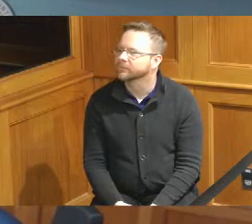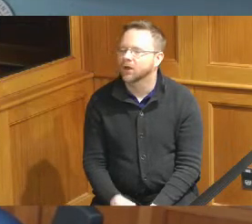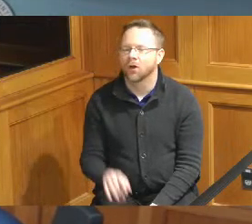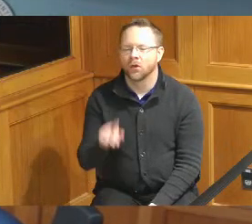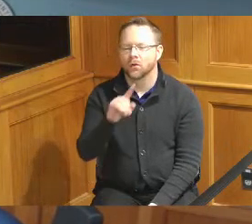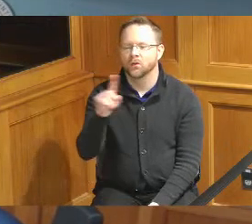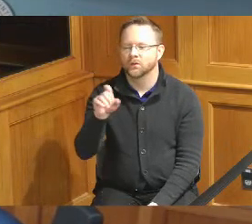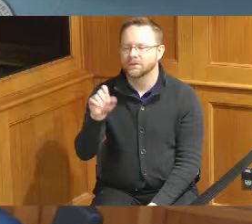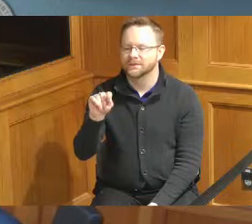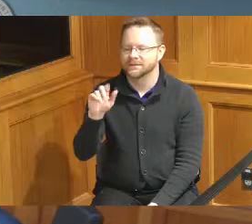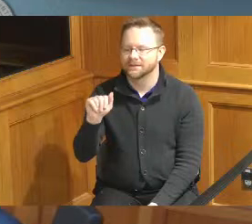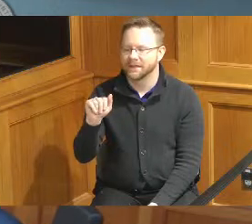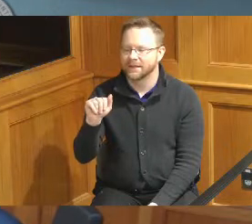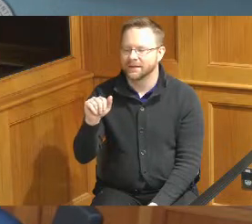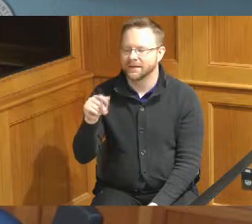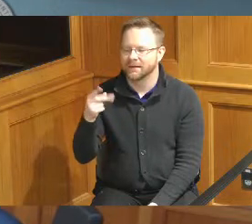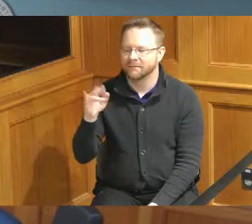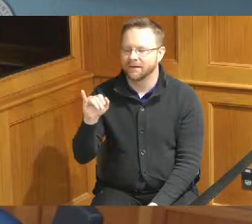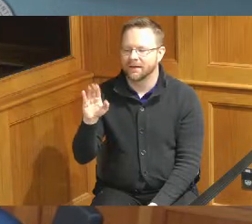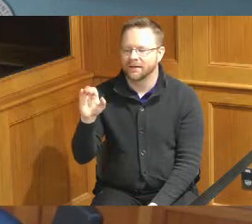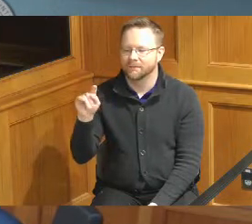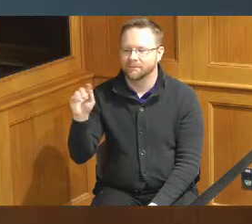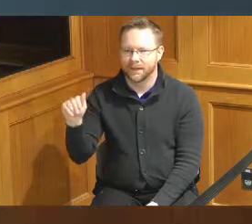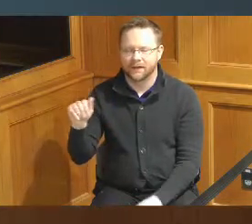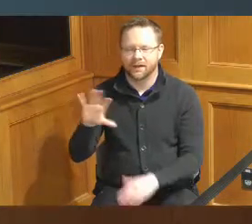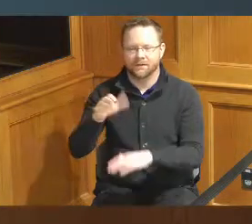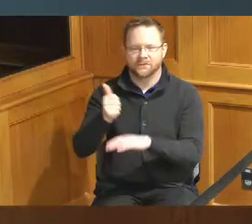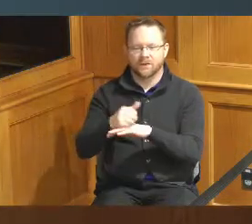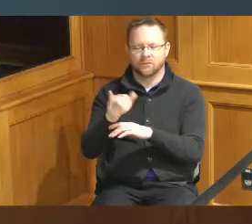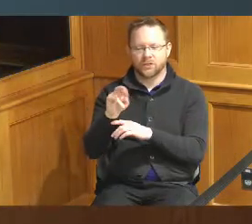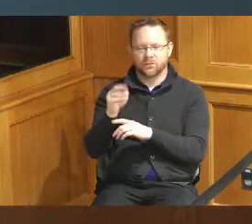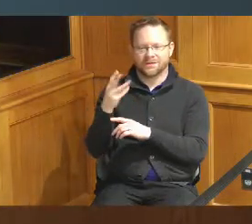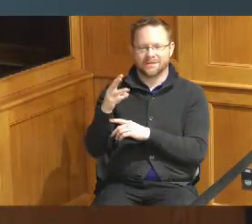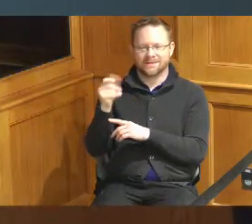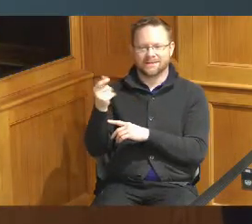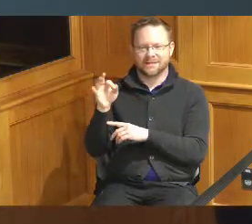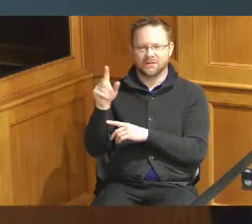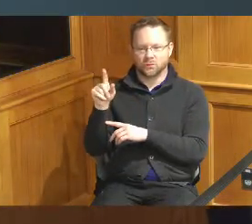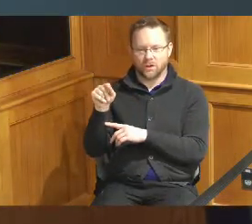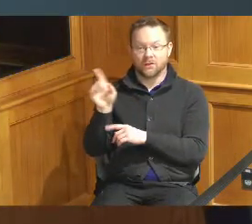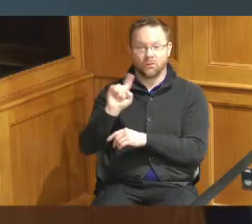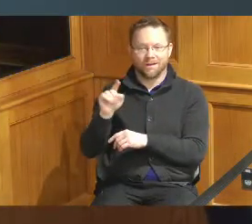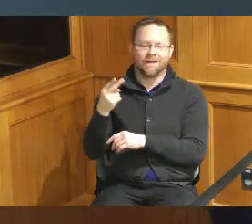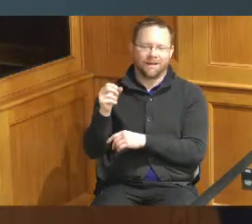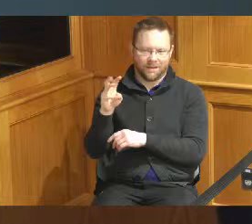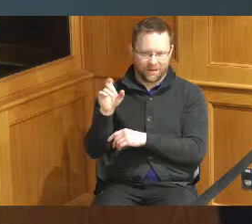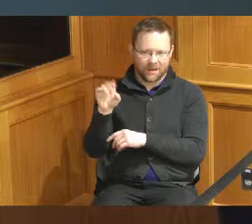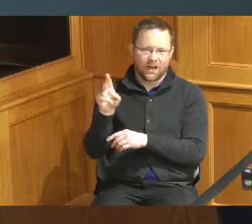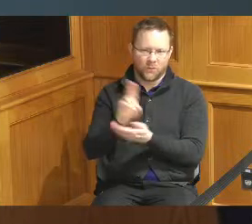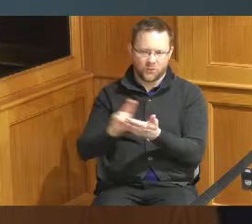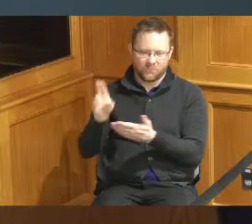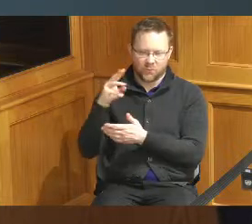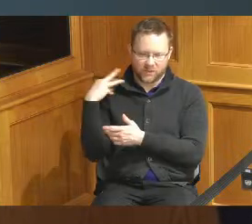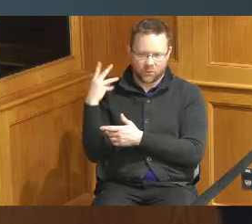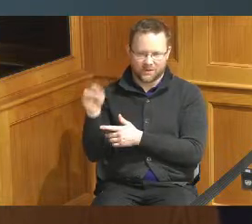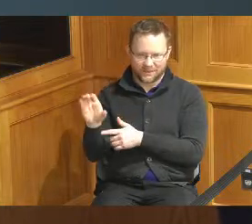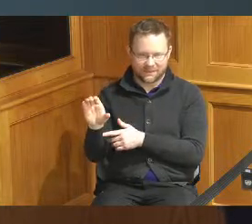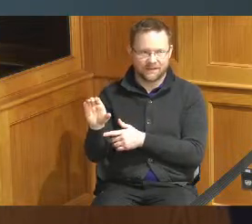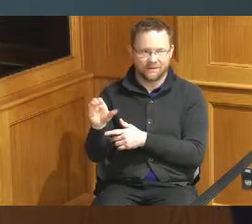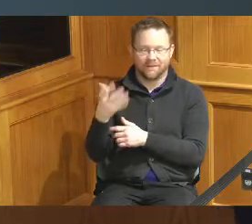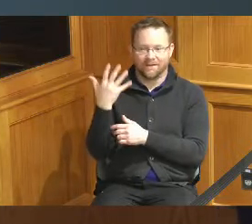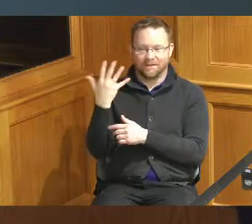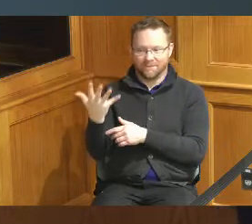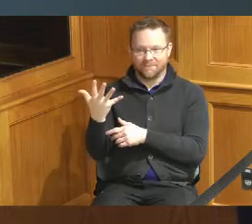Zeta Phi Beta Sorority Incorporated was founded on January 16, 1920 at Howard University, Washington, D.C. by